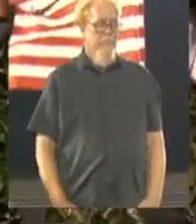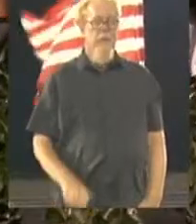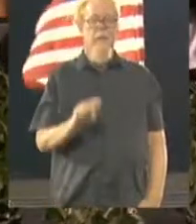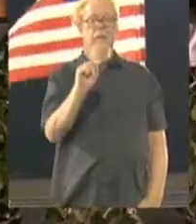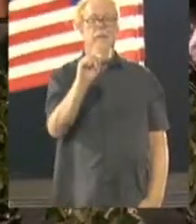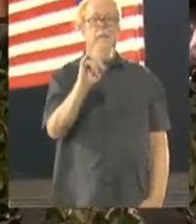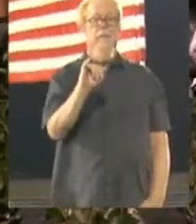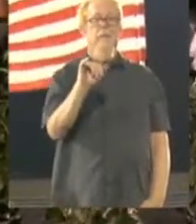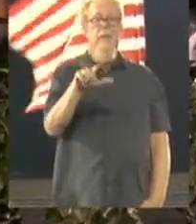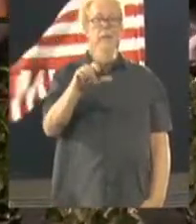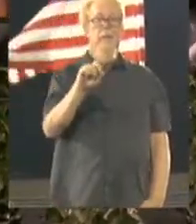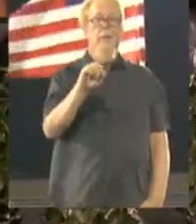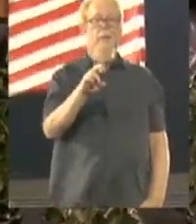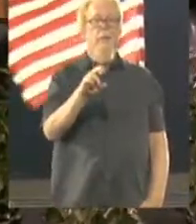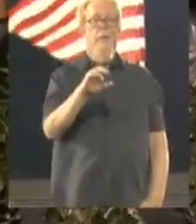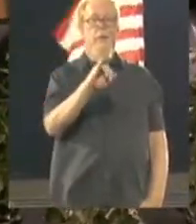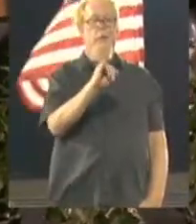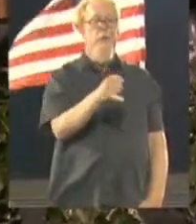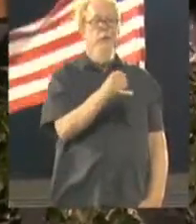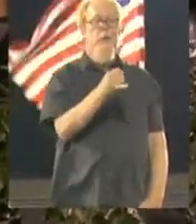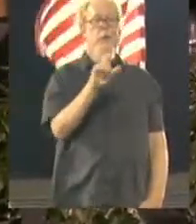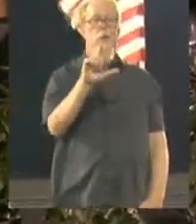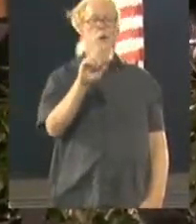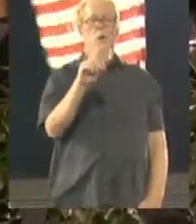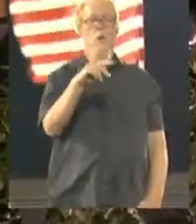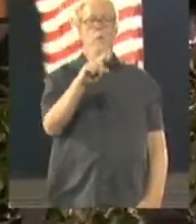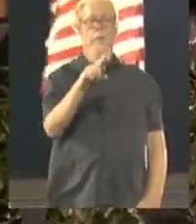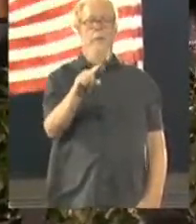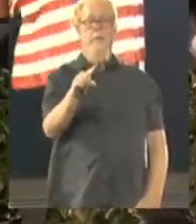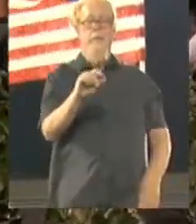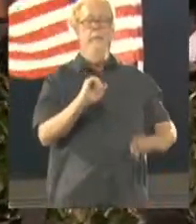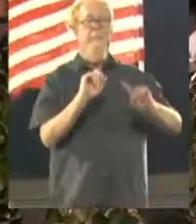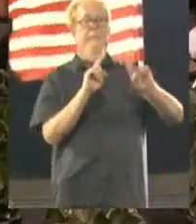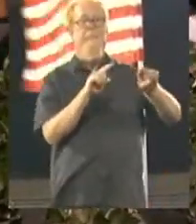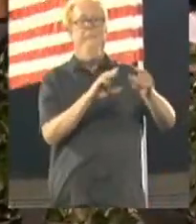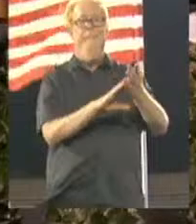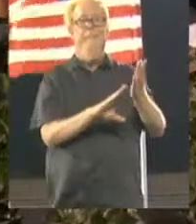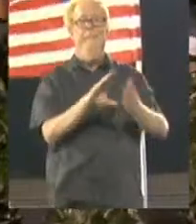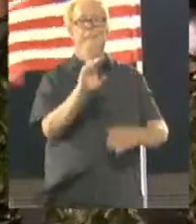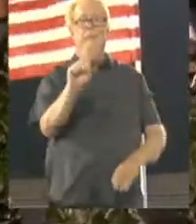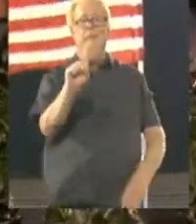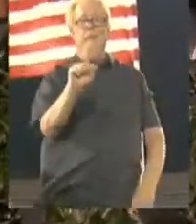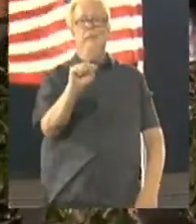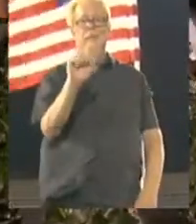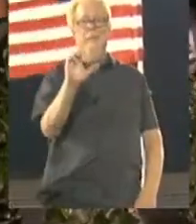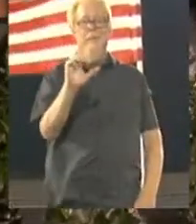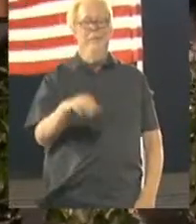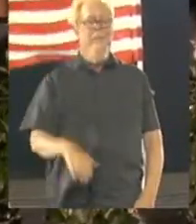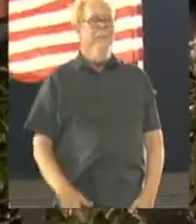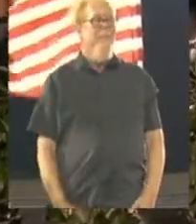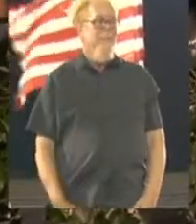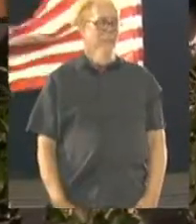Taylor J. Lopez will be attending San Antonio College.